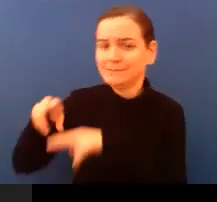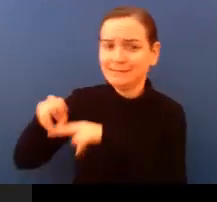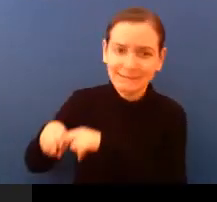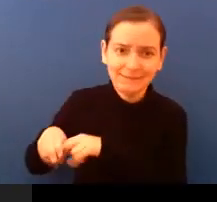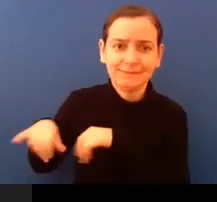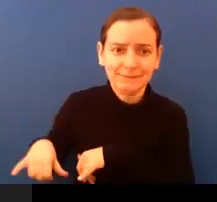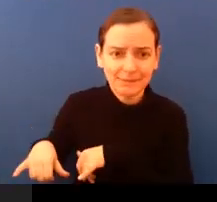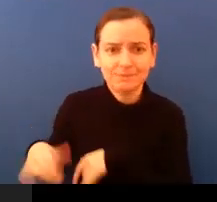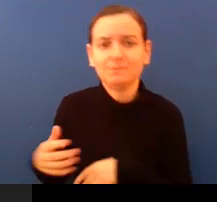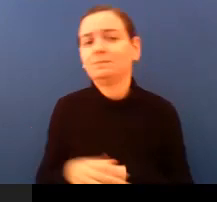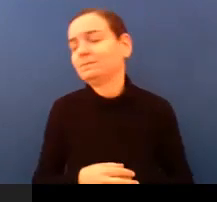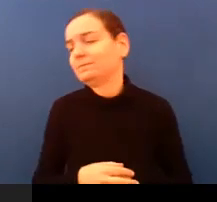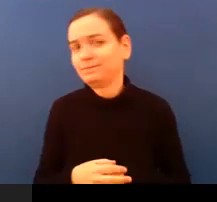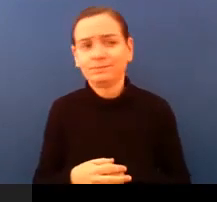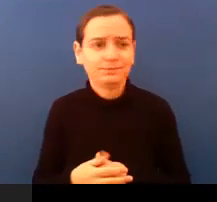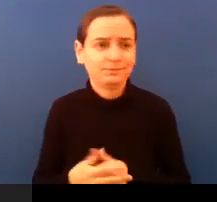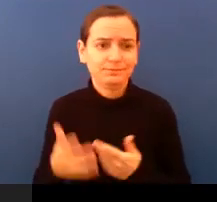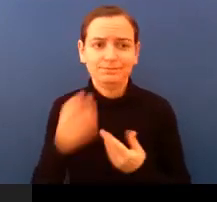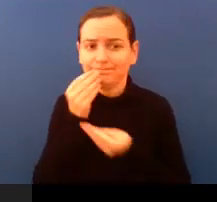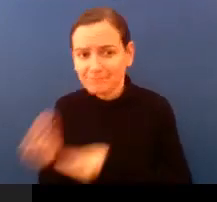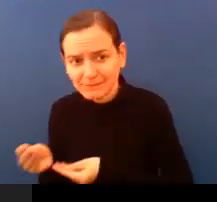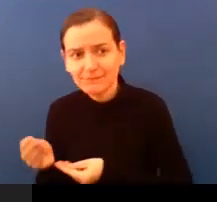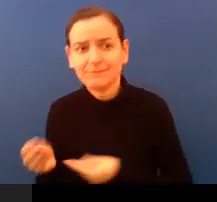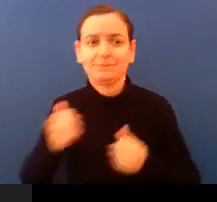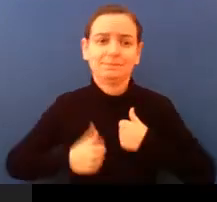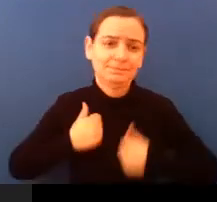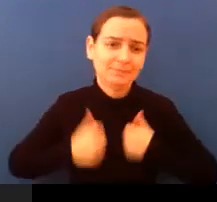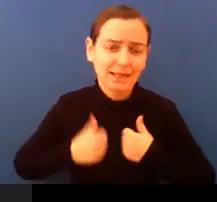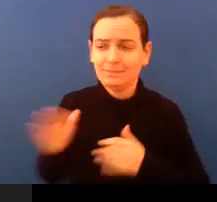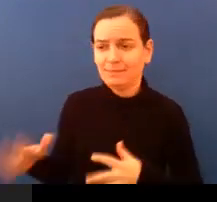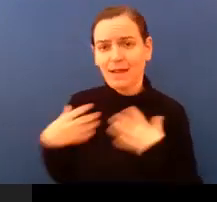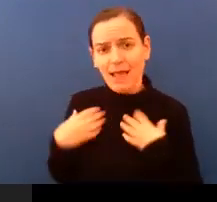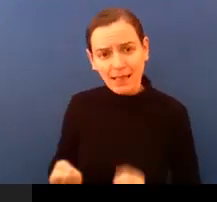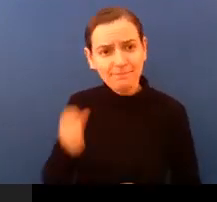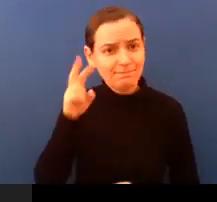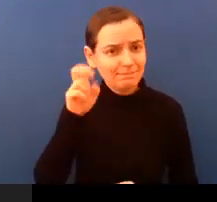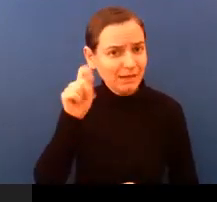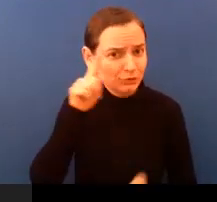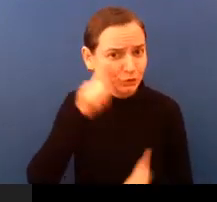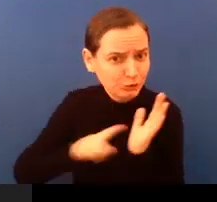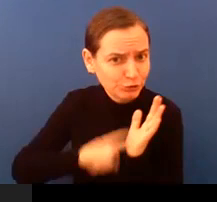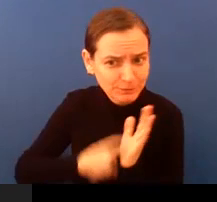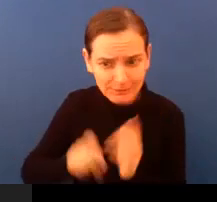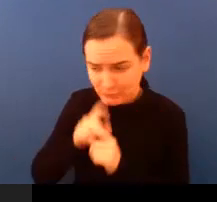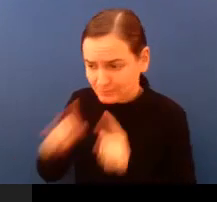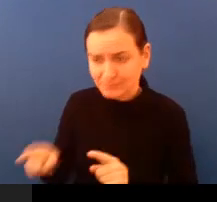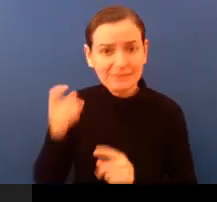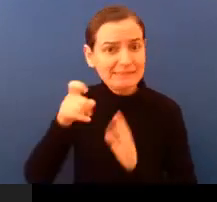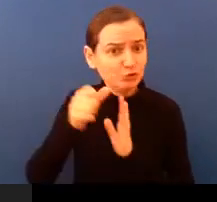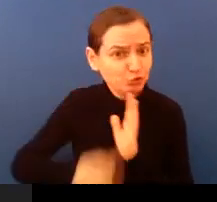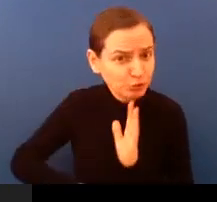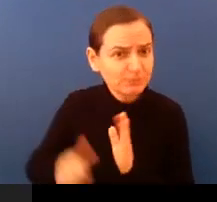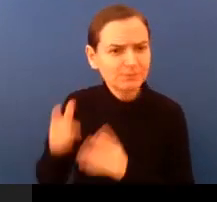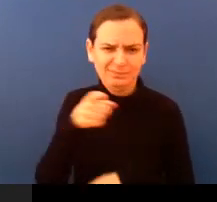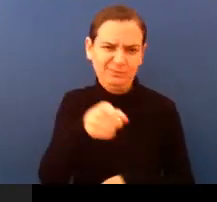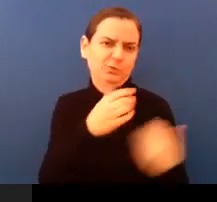parking means. You're feeding the dog and you're managing the dog's health, etc. You are responsible for